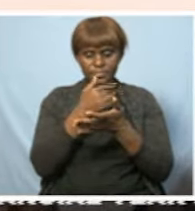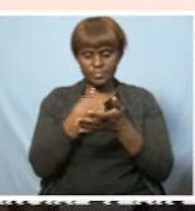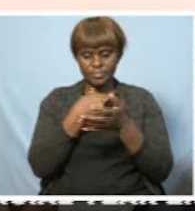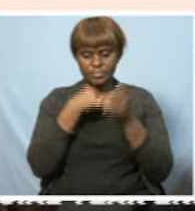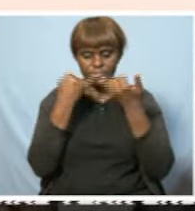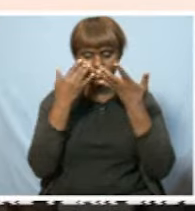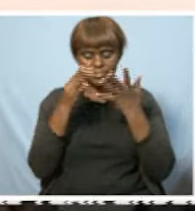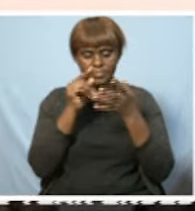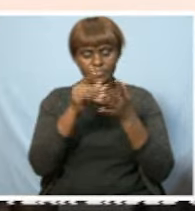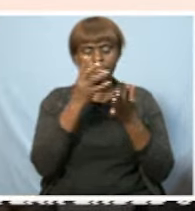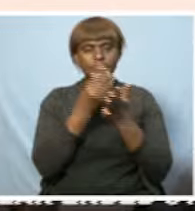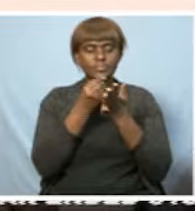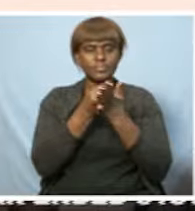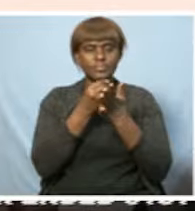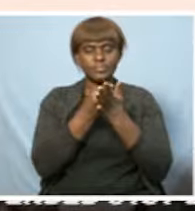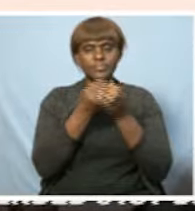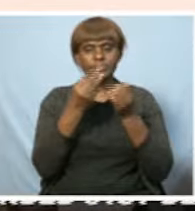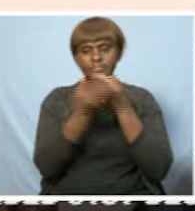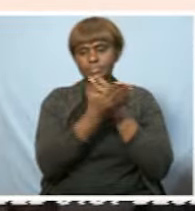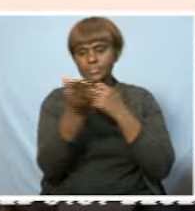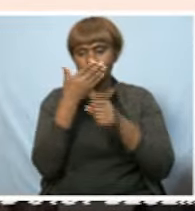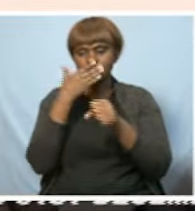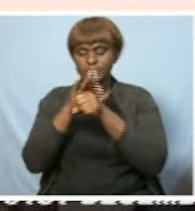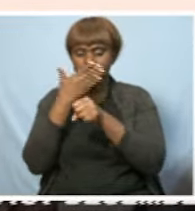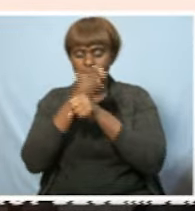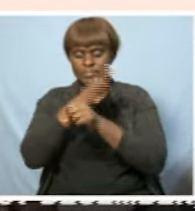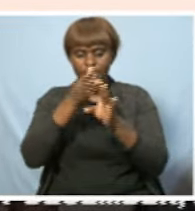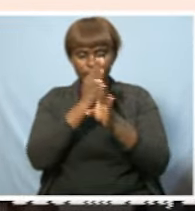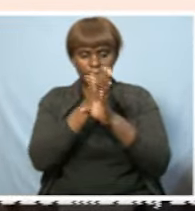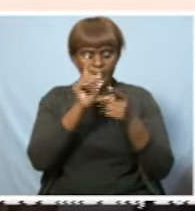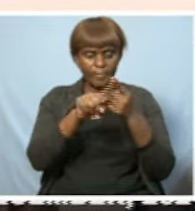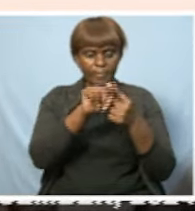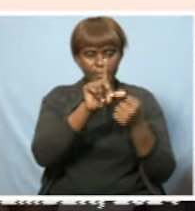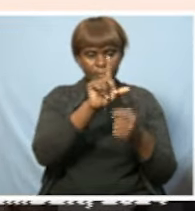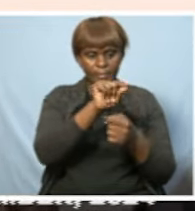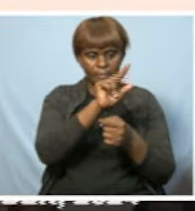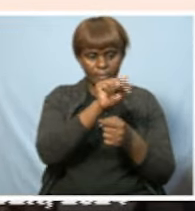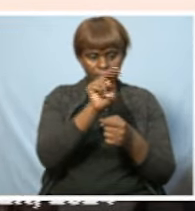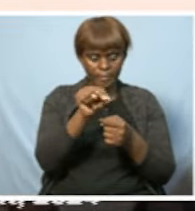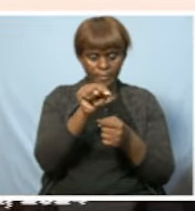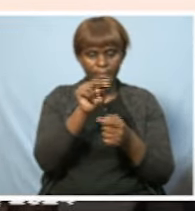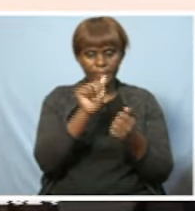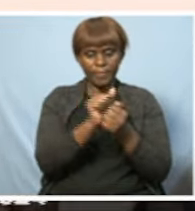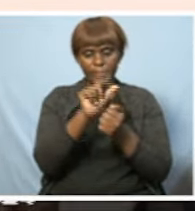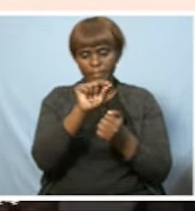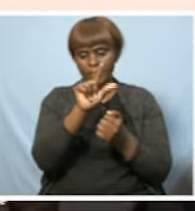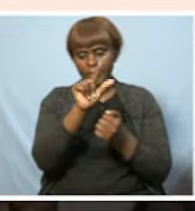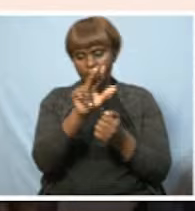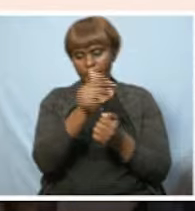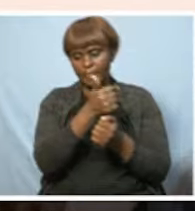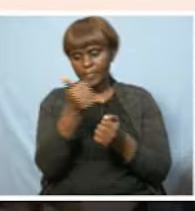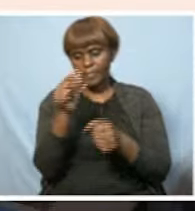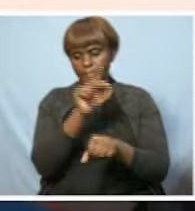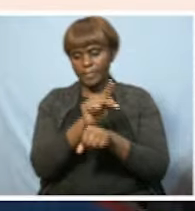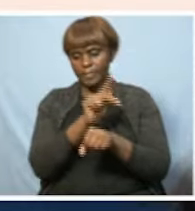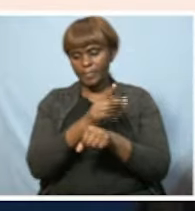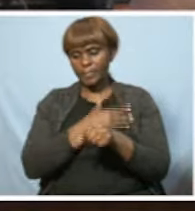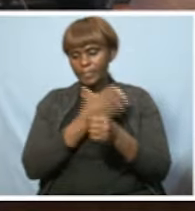that these funds mostly were committed towards 2022 and 2023 ongoing projects. That's my submission,